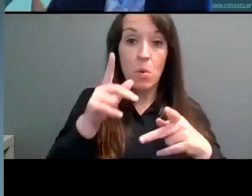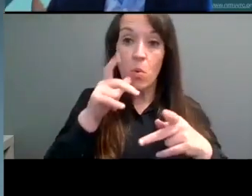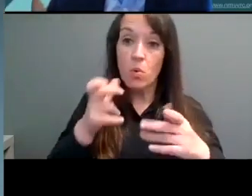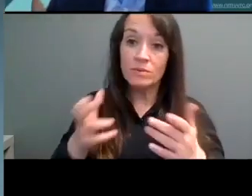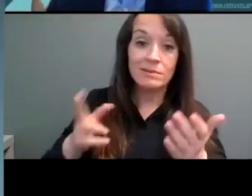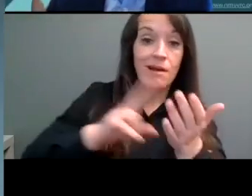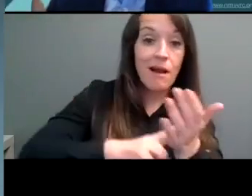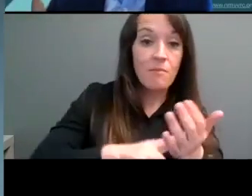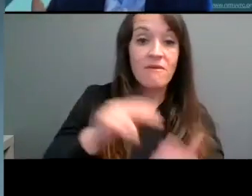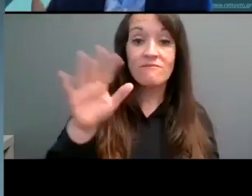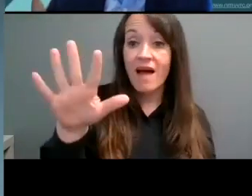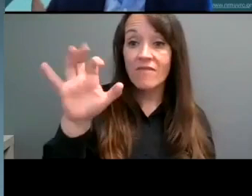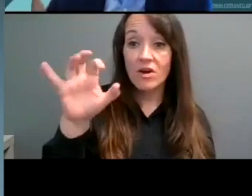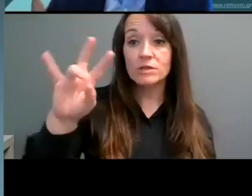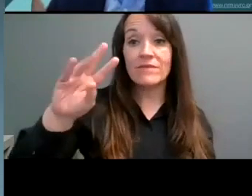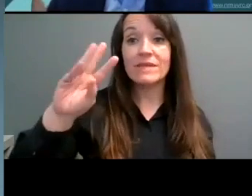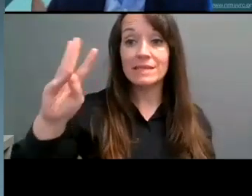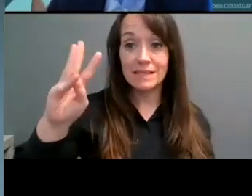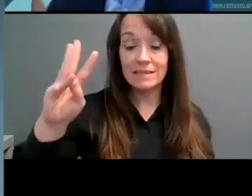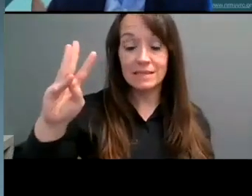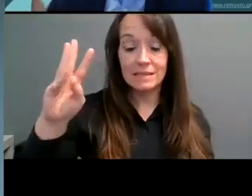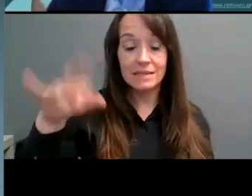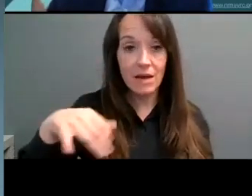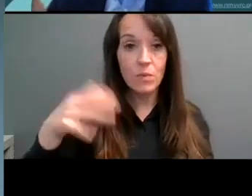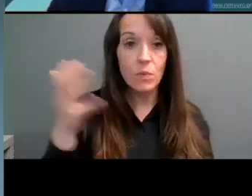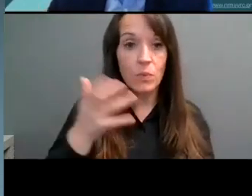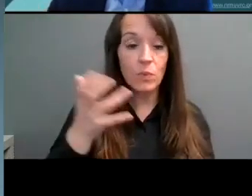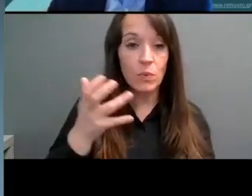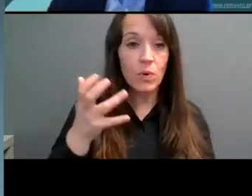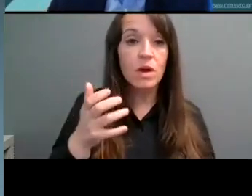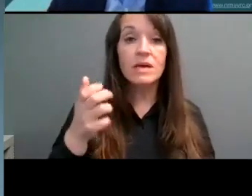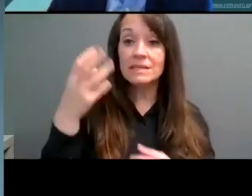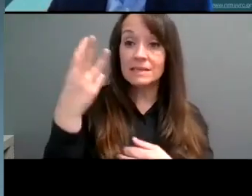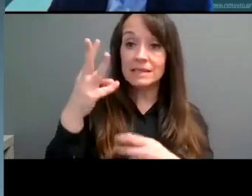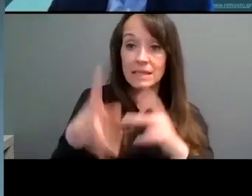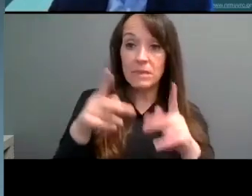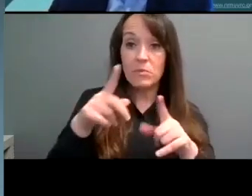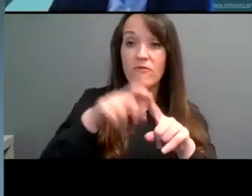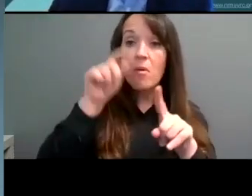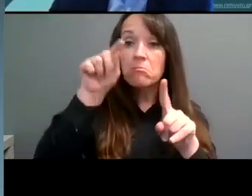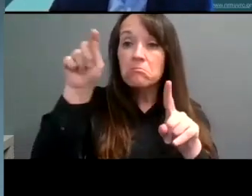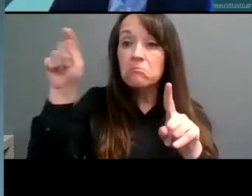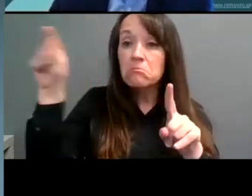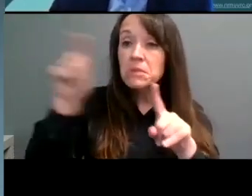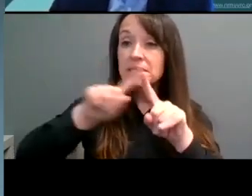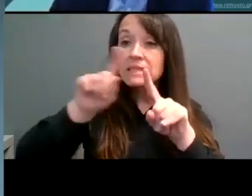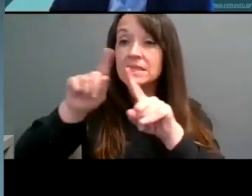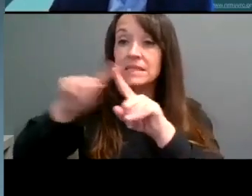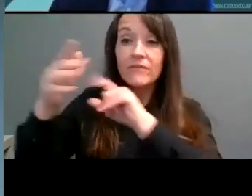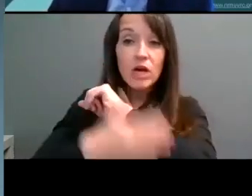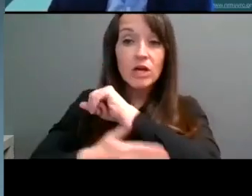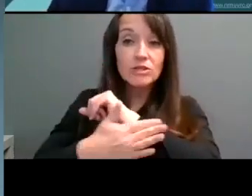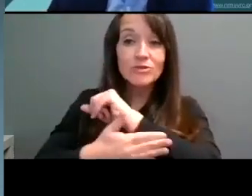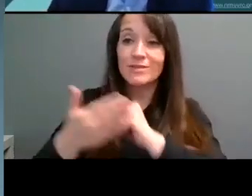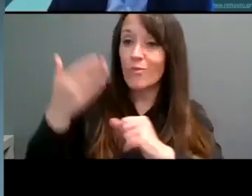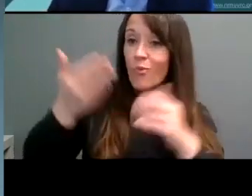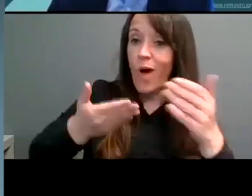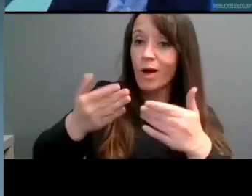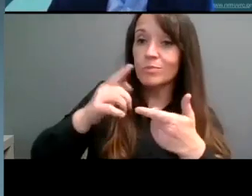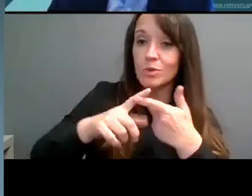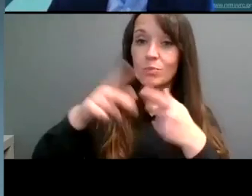registrants with 16 people representing 6 other countries. So welcome to our international allies.